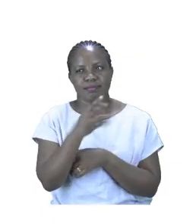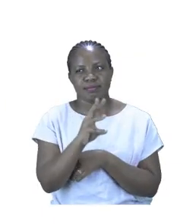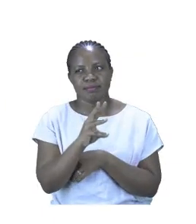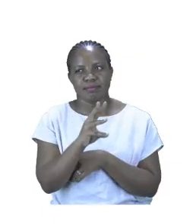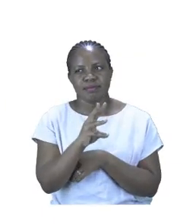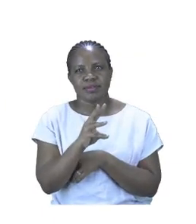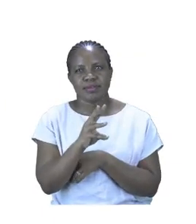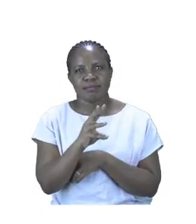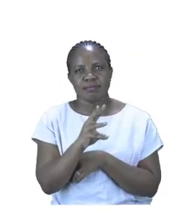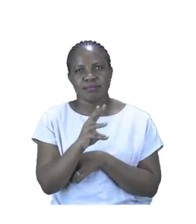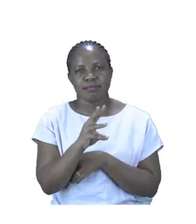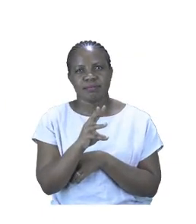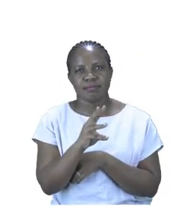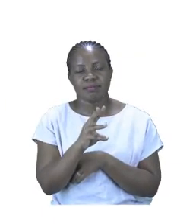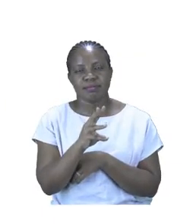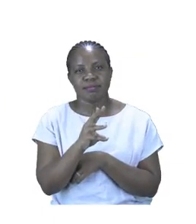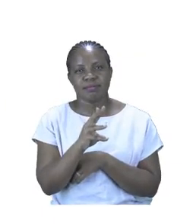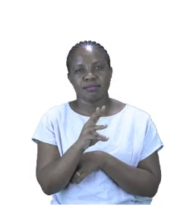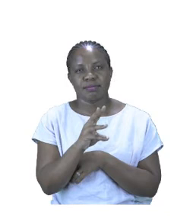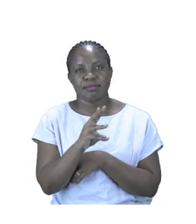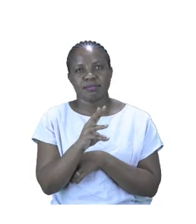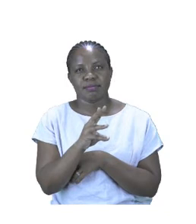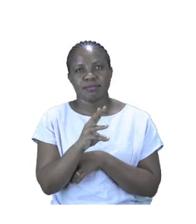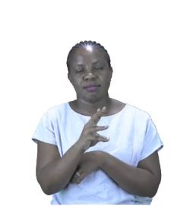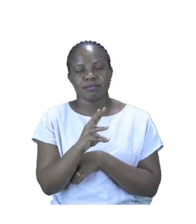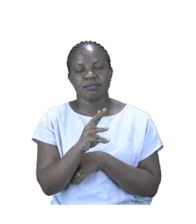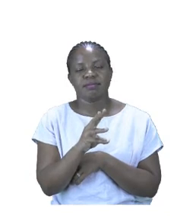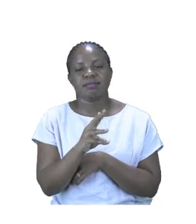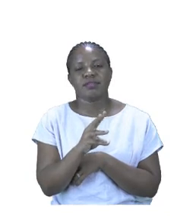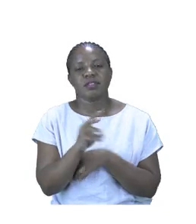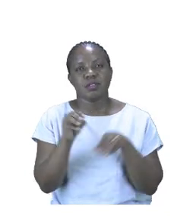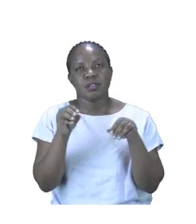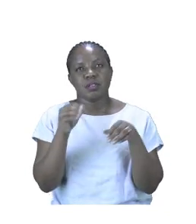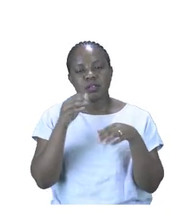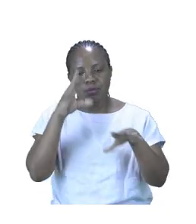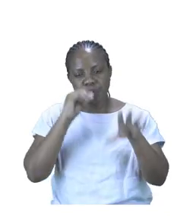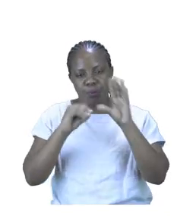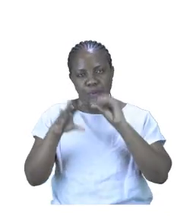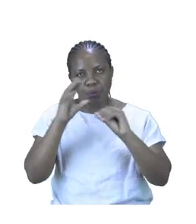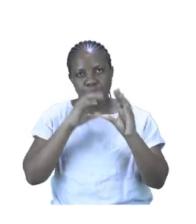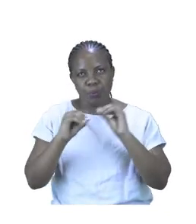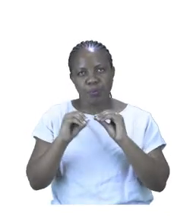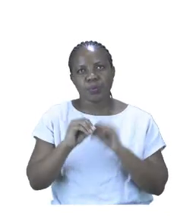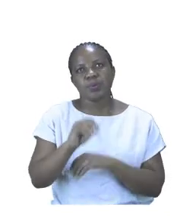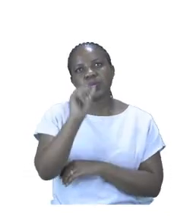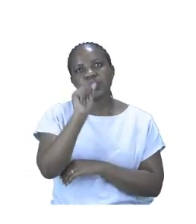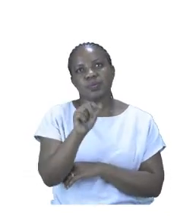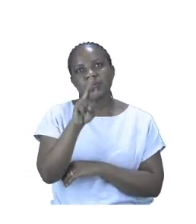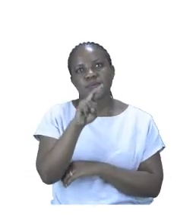On page 6, you can see that we are going to be doing articles. Everybody, let's